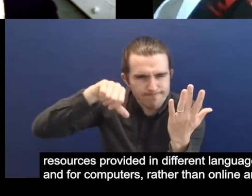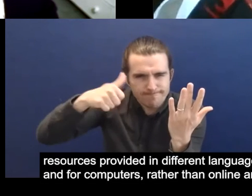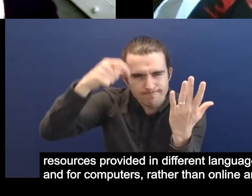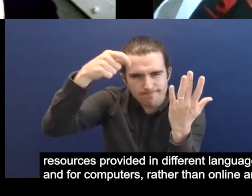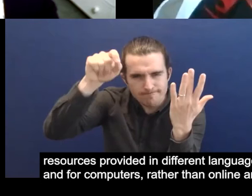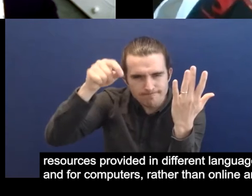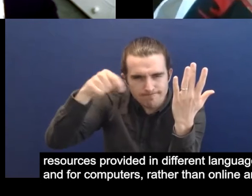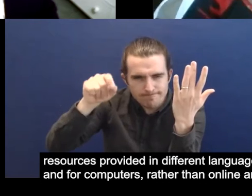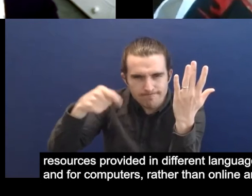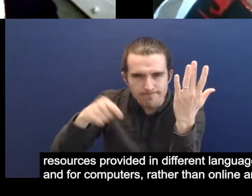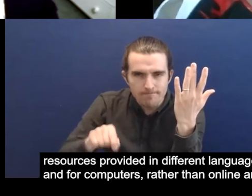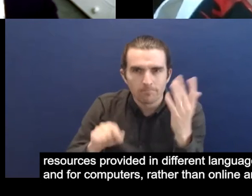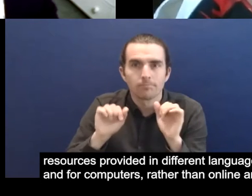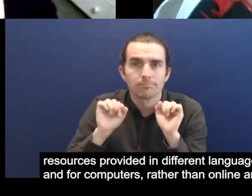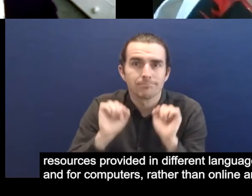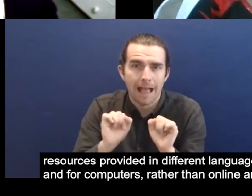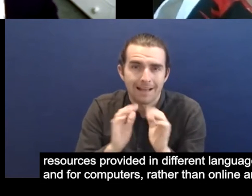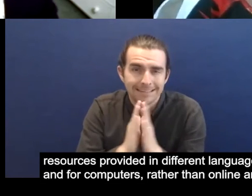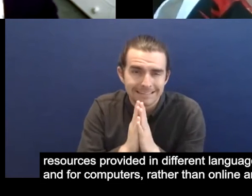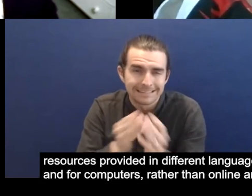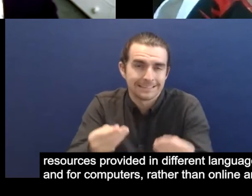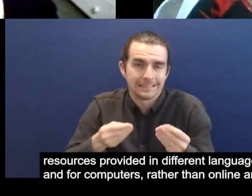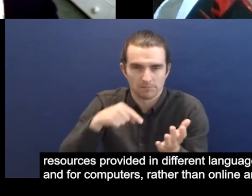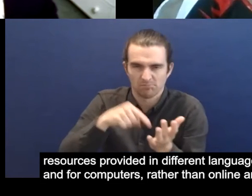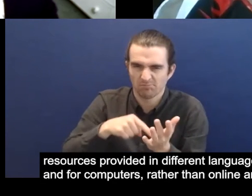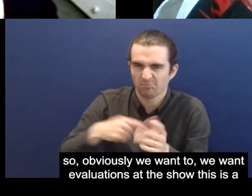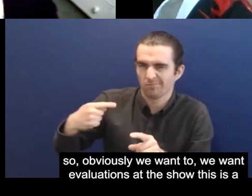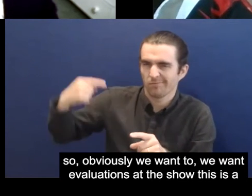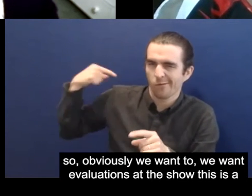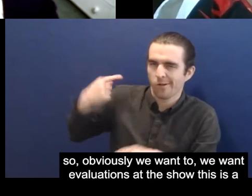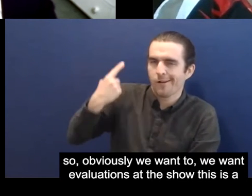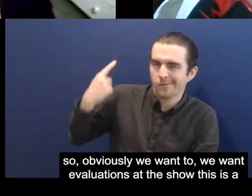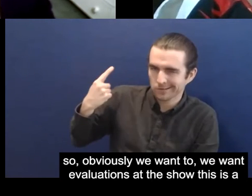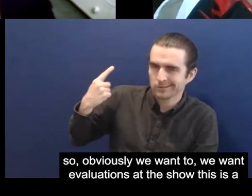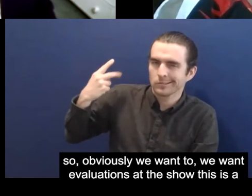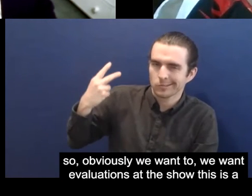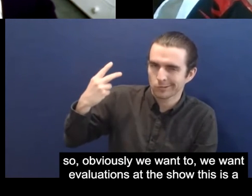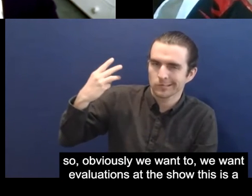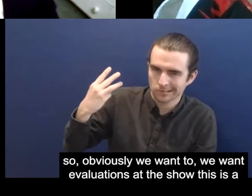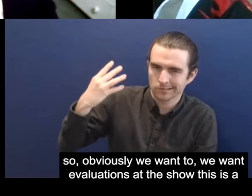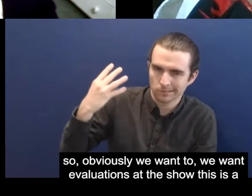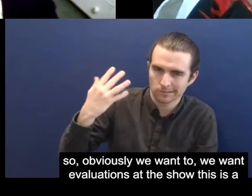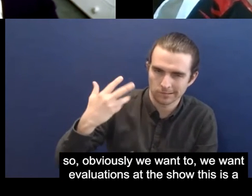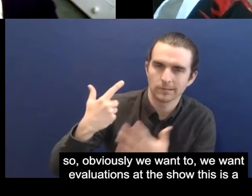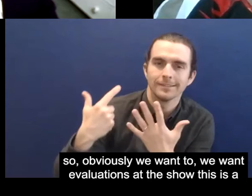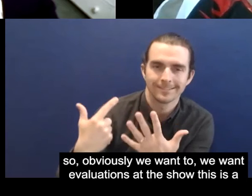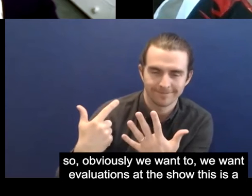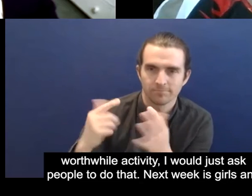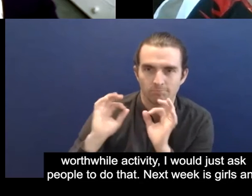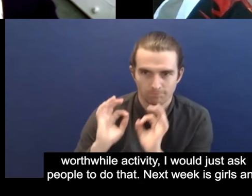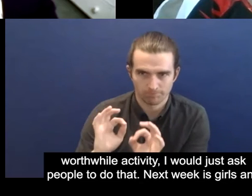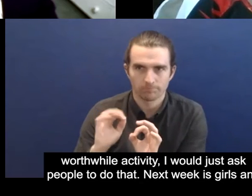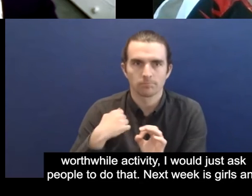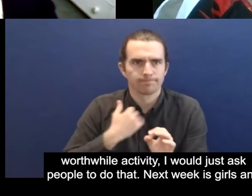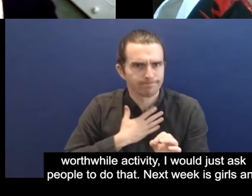resources provided in different languages and for computers rather than online. And so obviously we want evaluations that show this